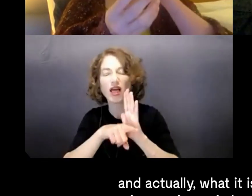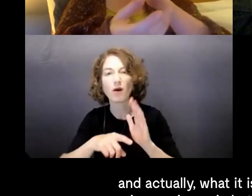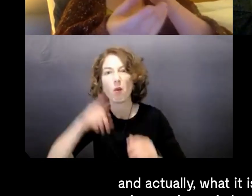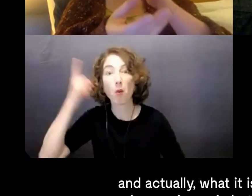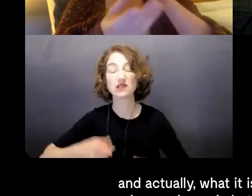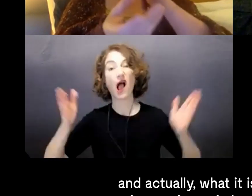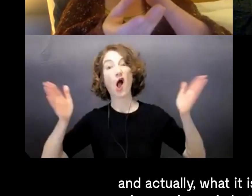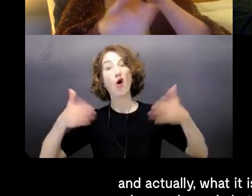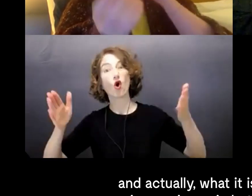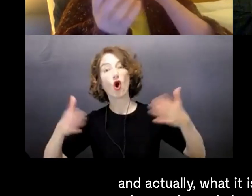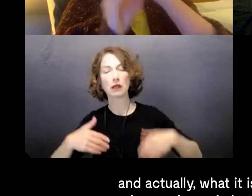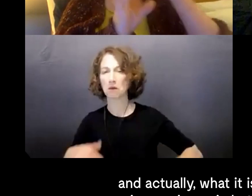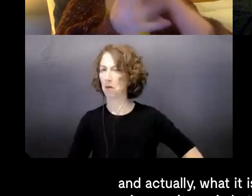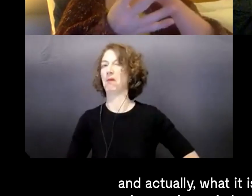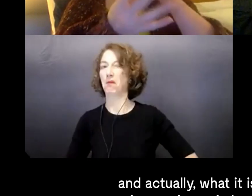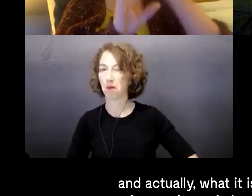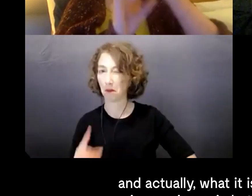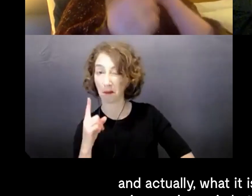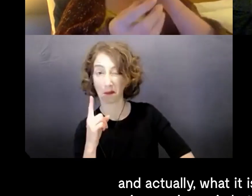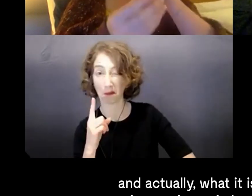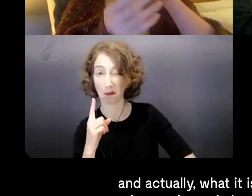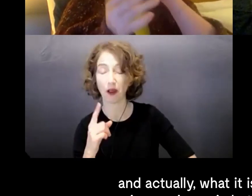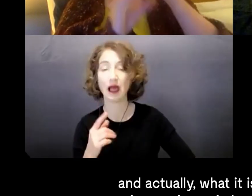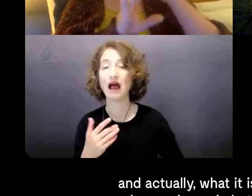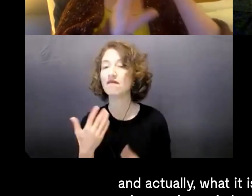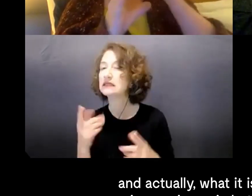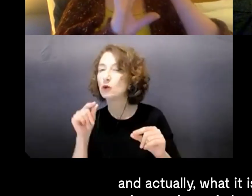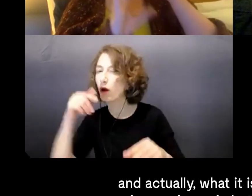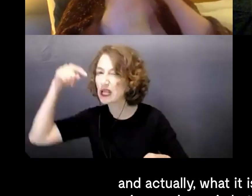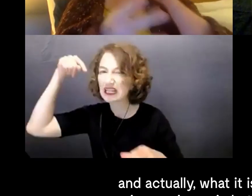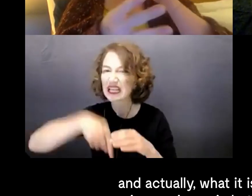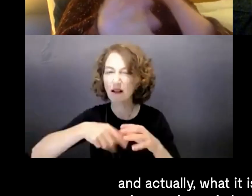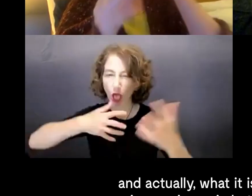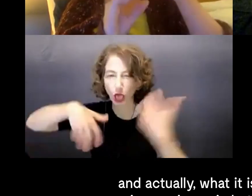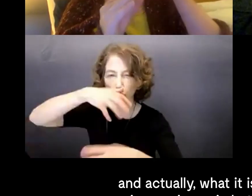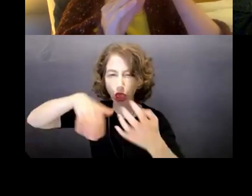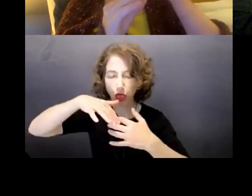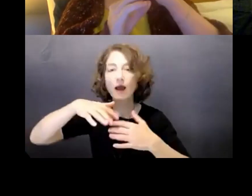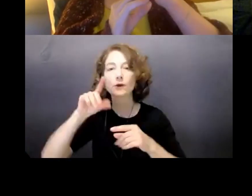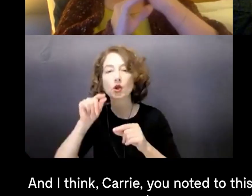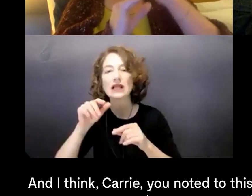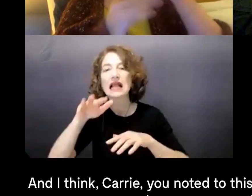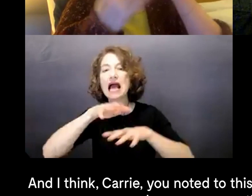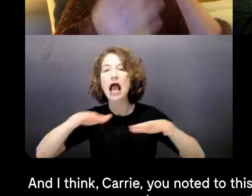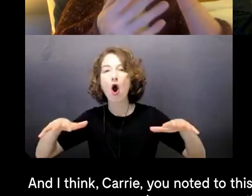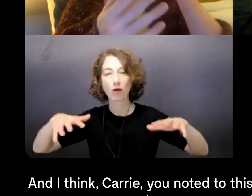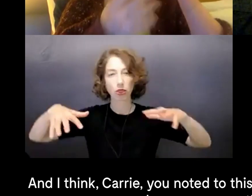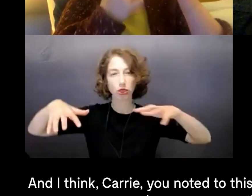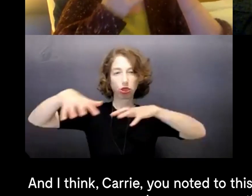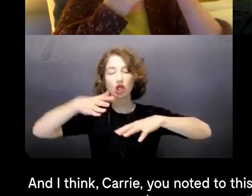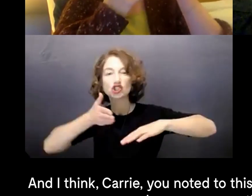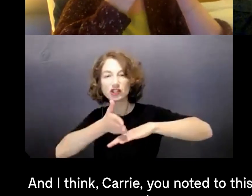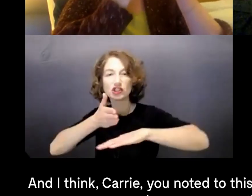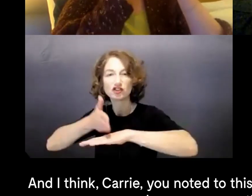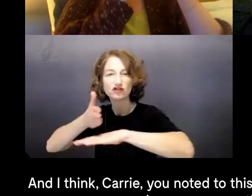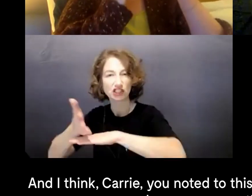actually what is it to be in mess, in messiness, in between spaces. And I think, Carrie, you nodded